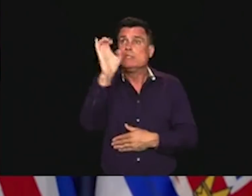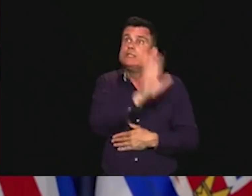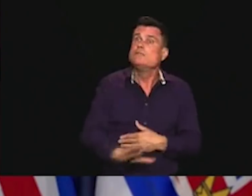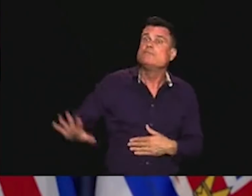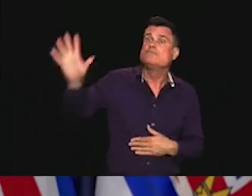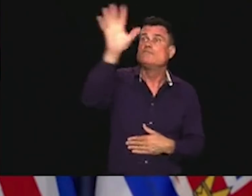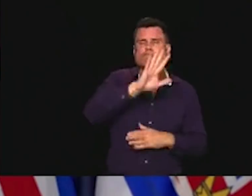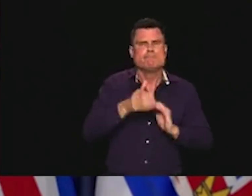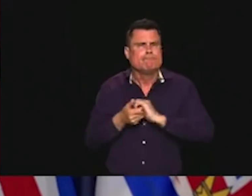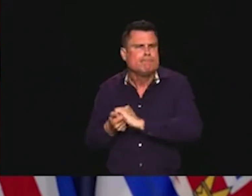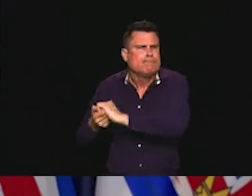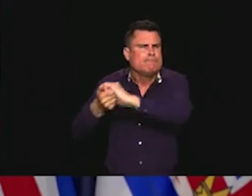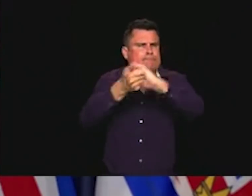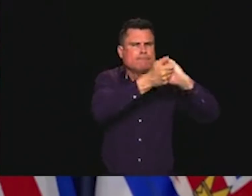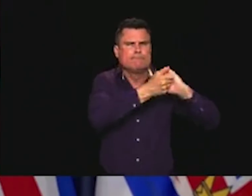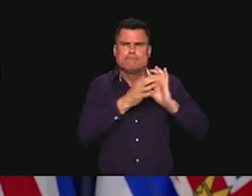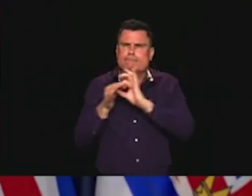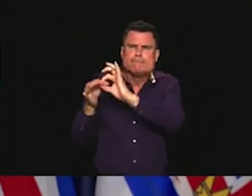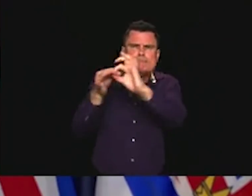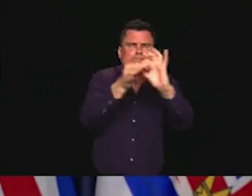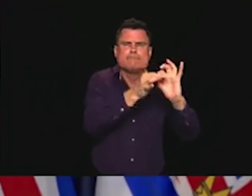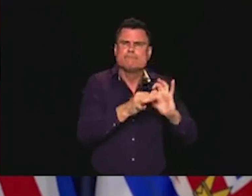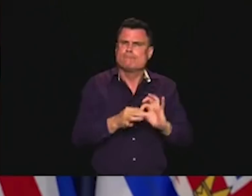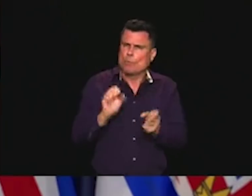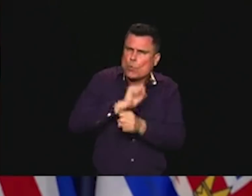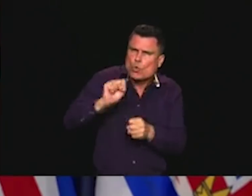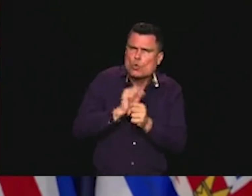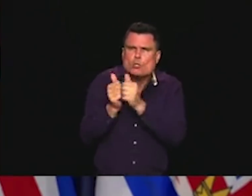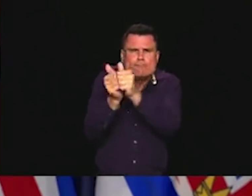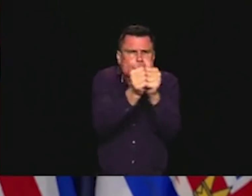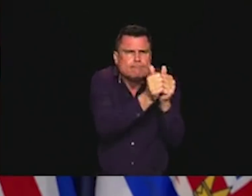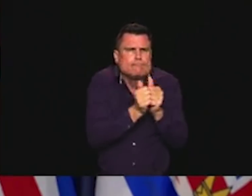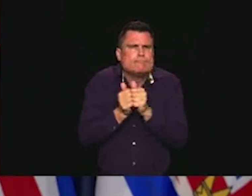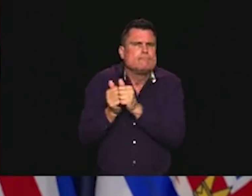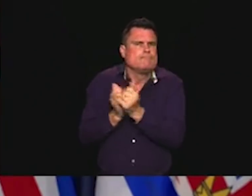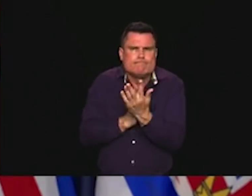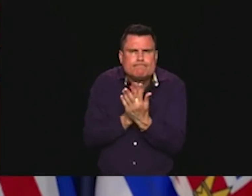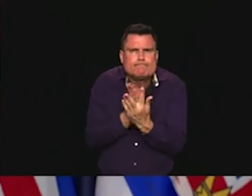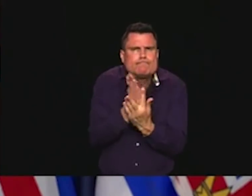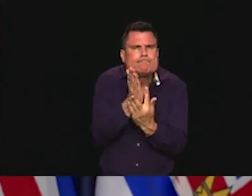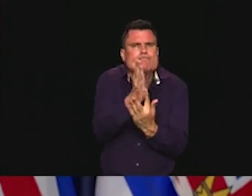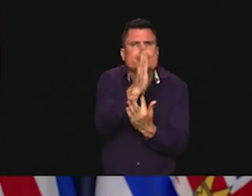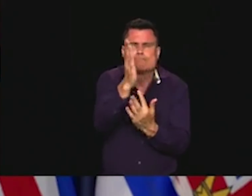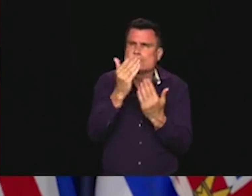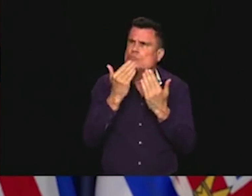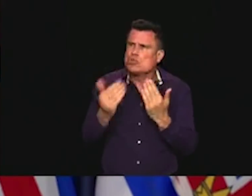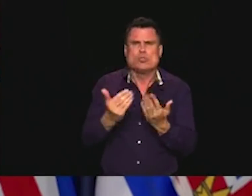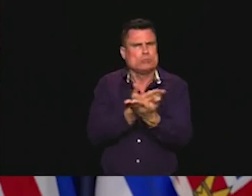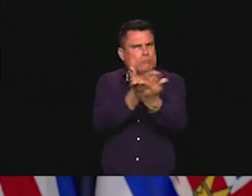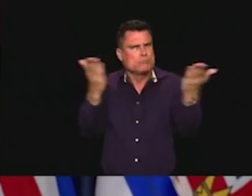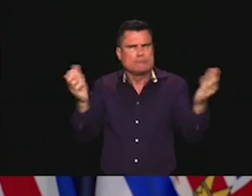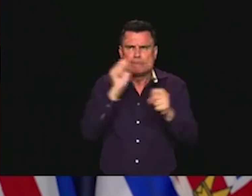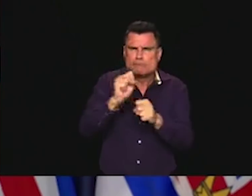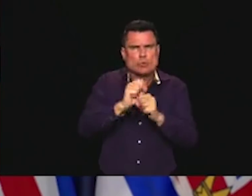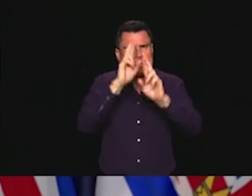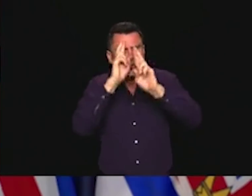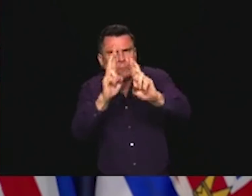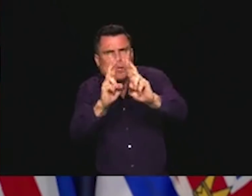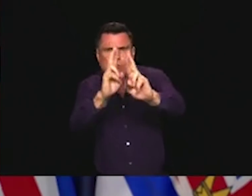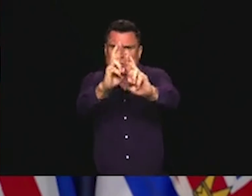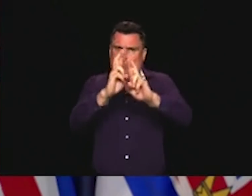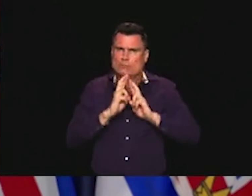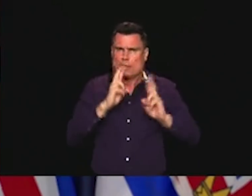I issued our first statement on COVID-19. That's 17 weeks that have passed since then. 17 weeks.